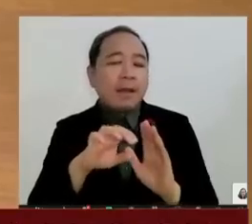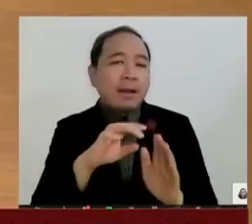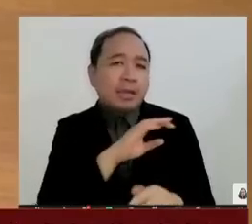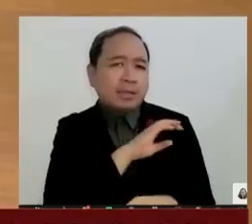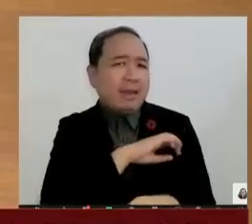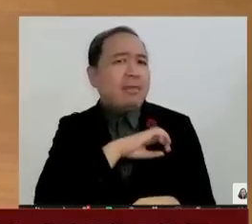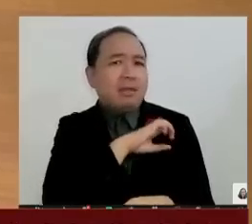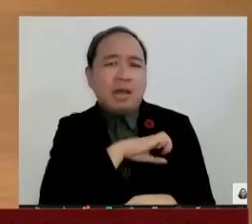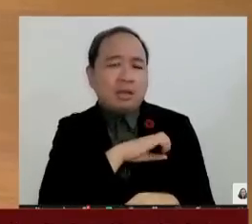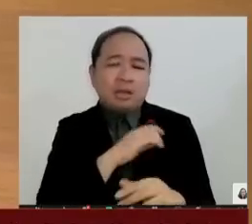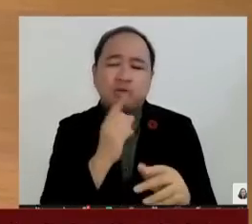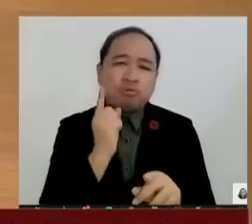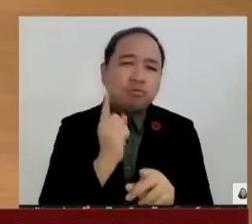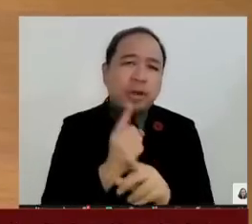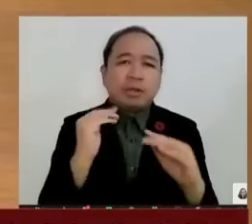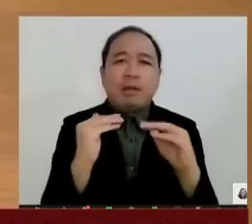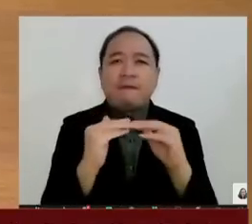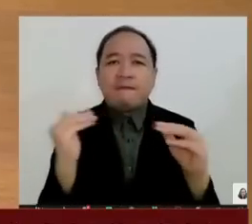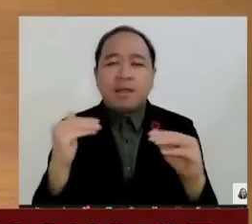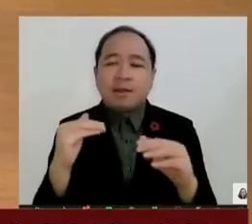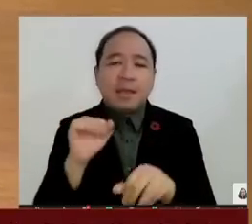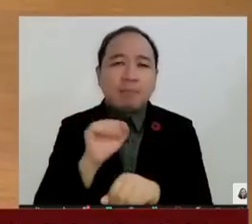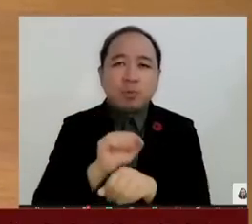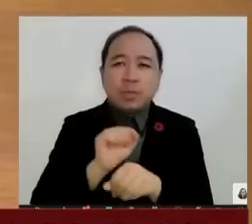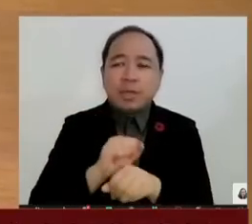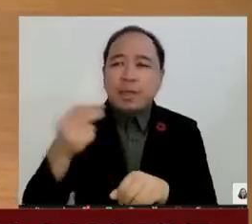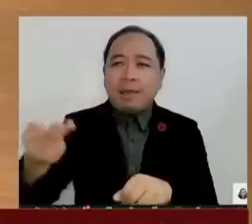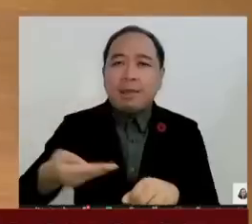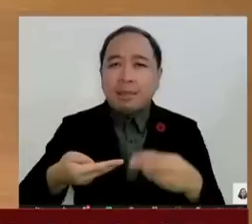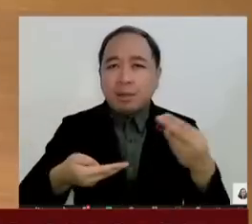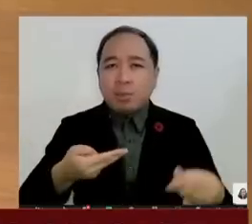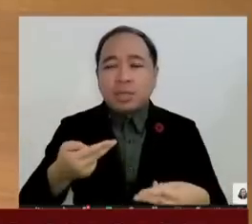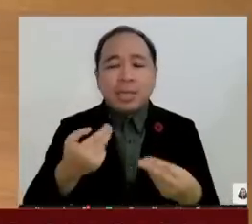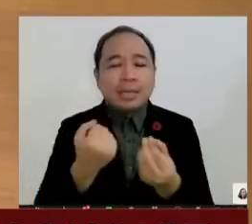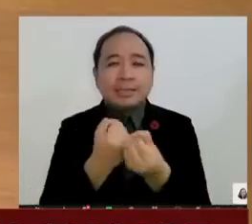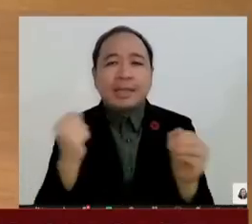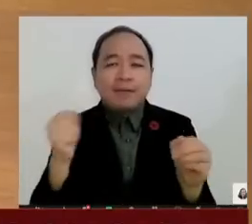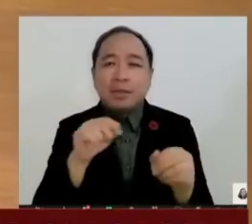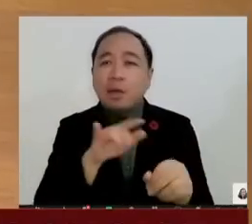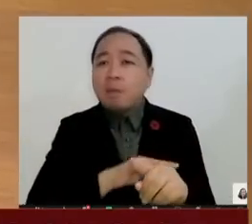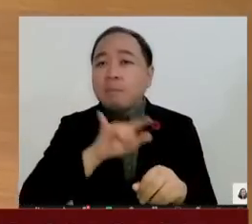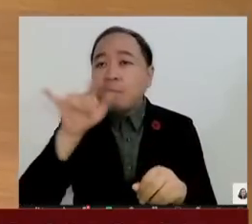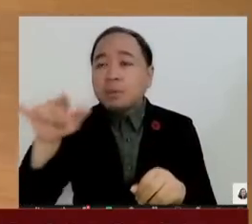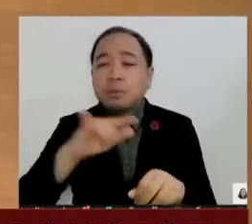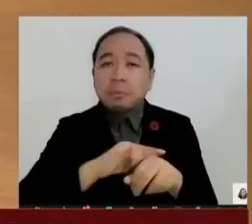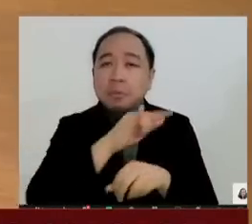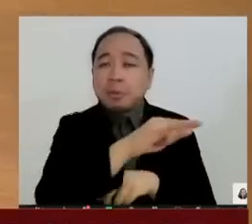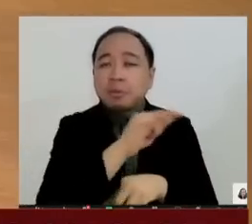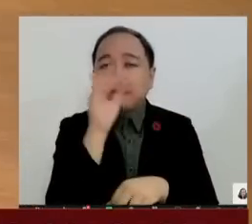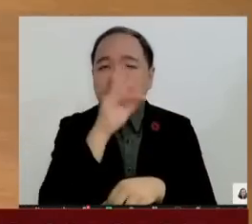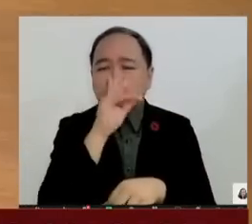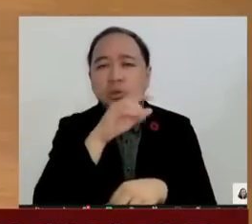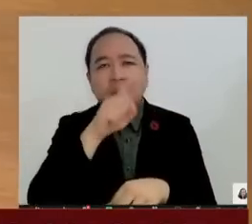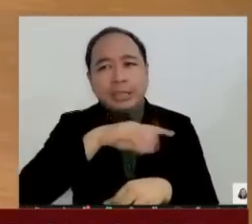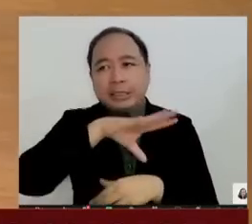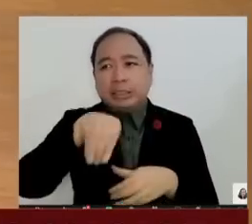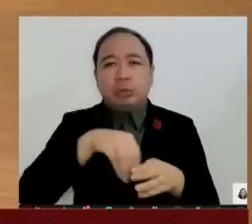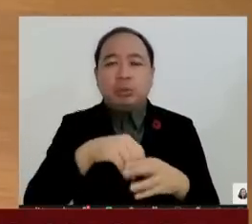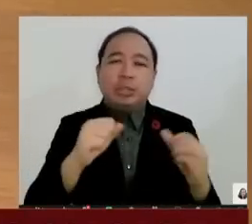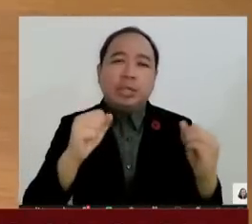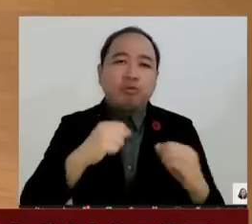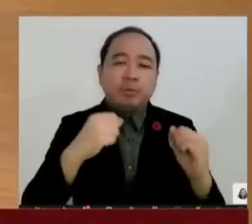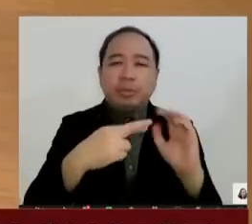fair employment, and the safe and orderly migration of our people are embodied in our agreements with other